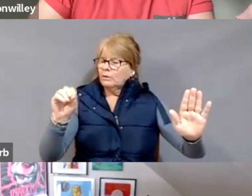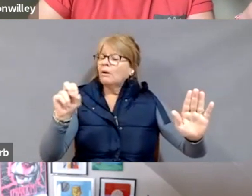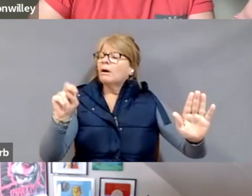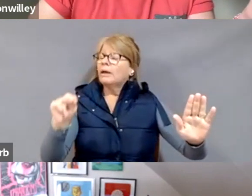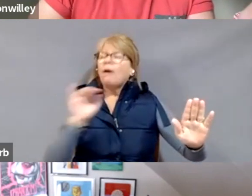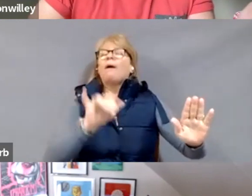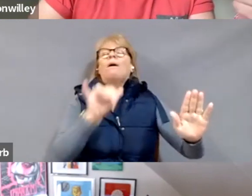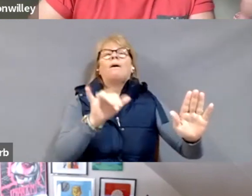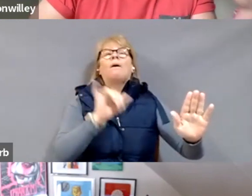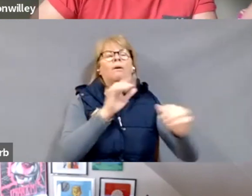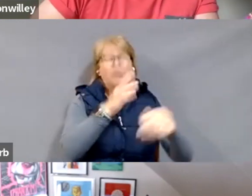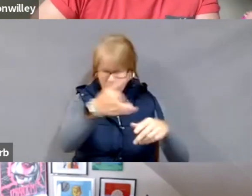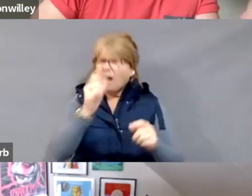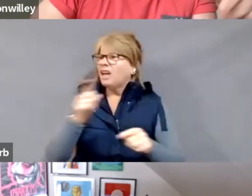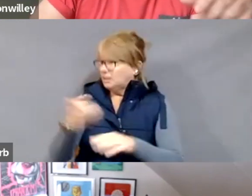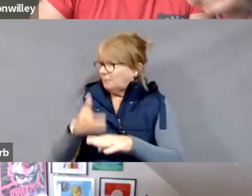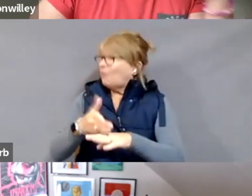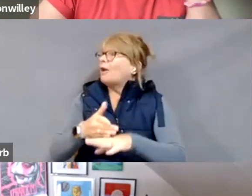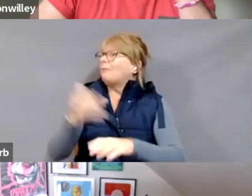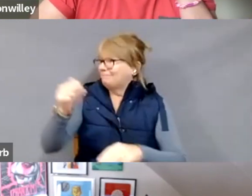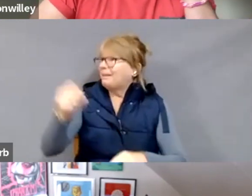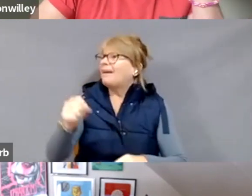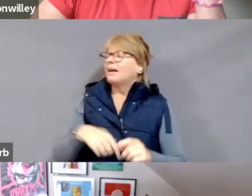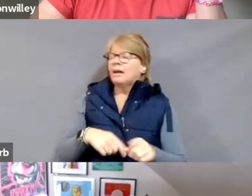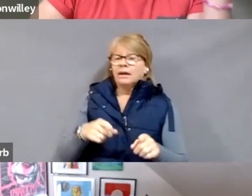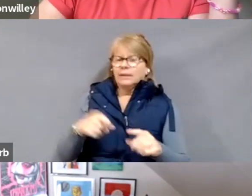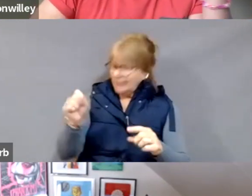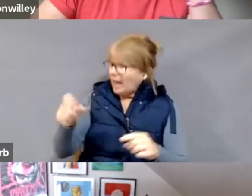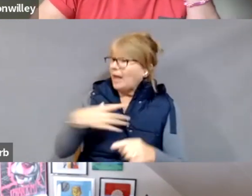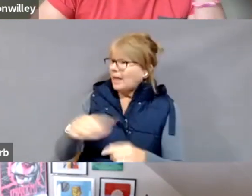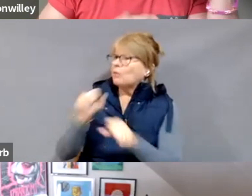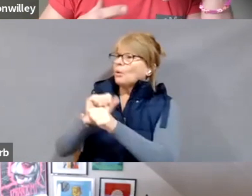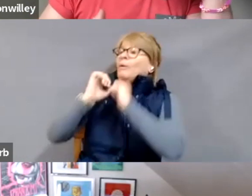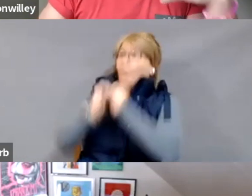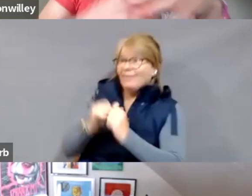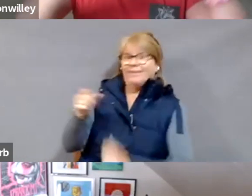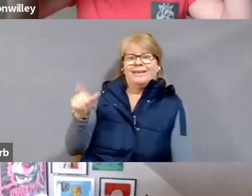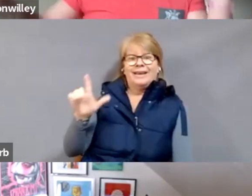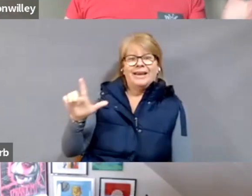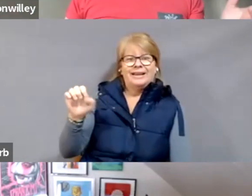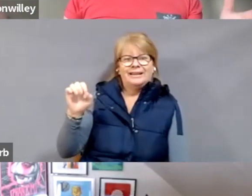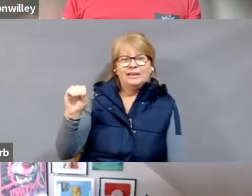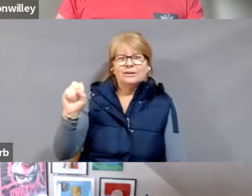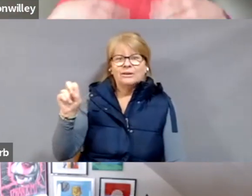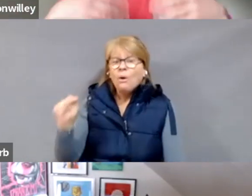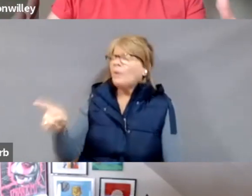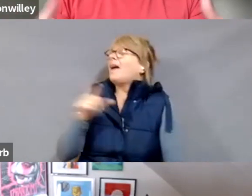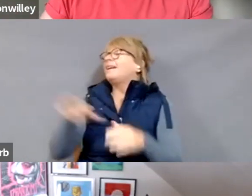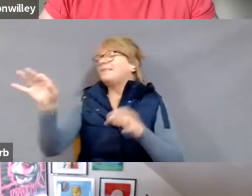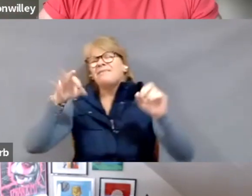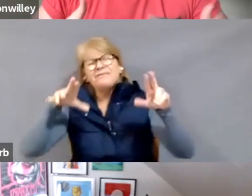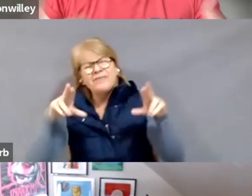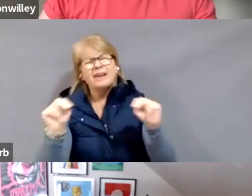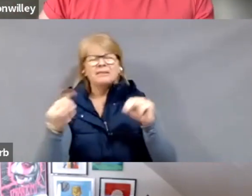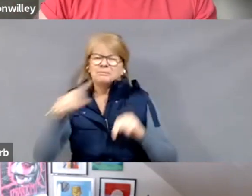well, yeah, you know, he's getting better, or yeah, no, I really like working with him, or, oh, I love working with that guy. Yeah, it's so fun